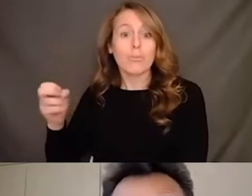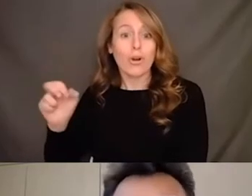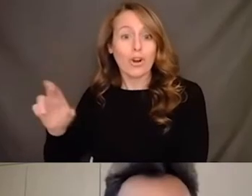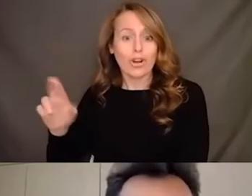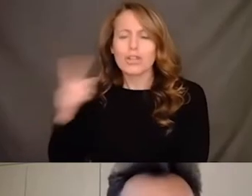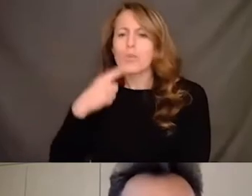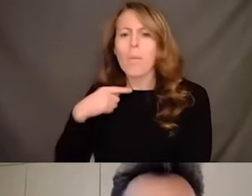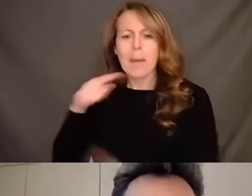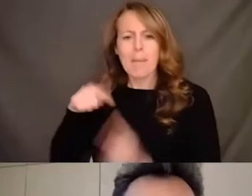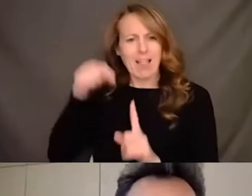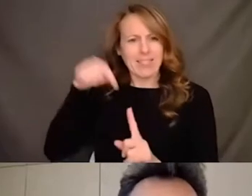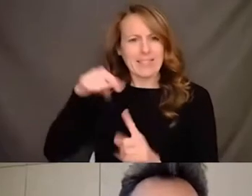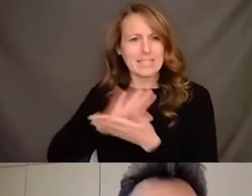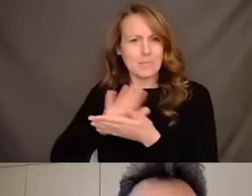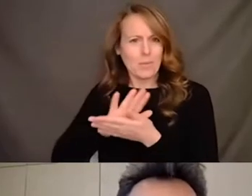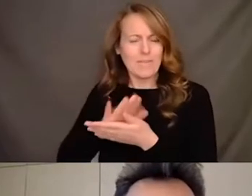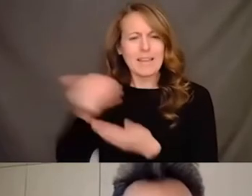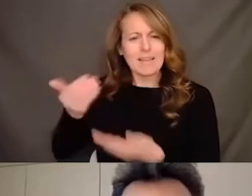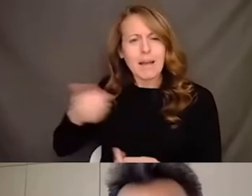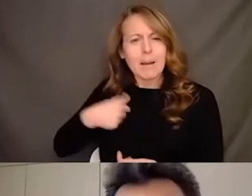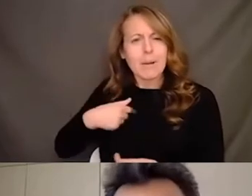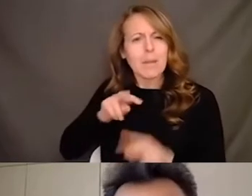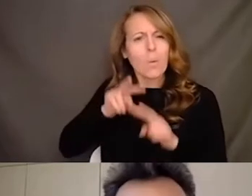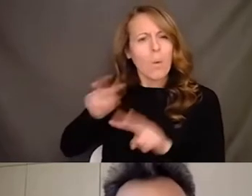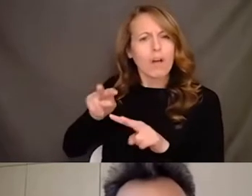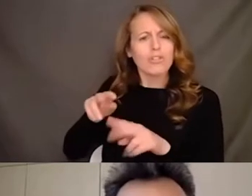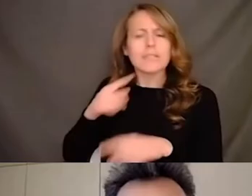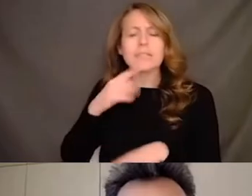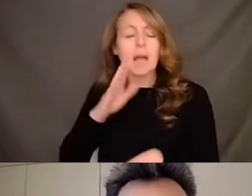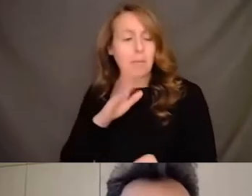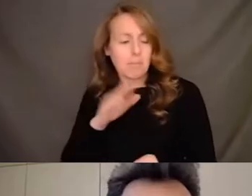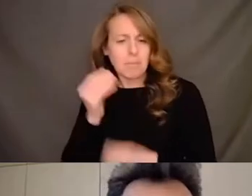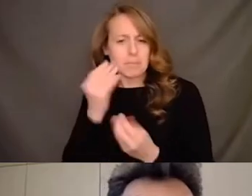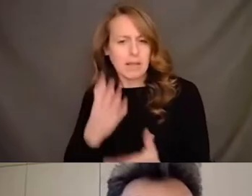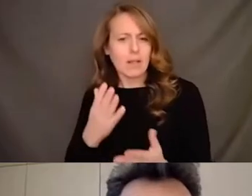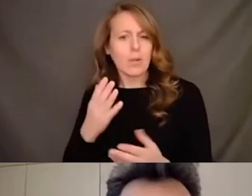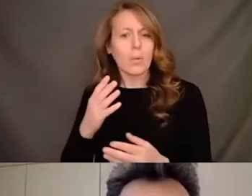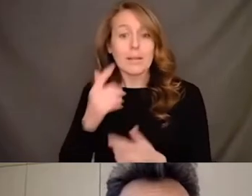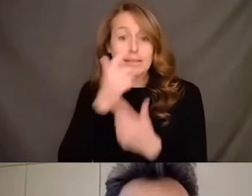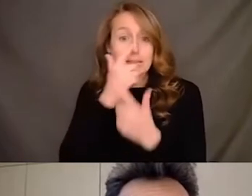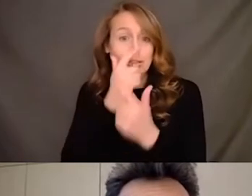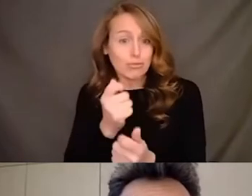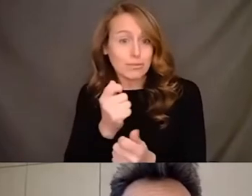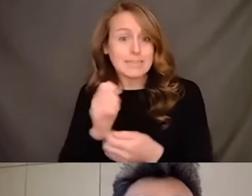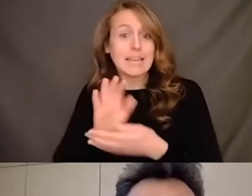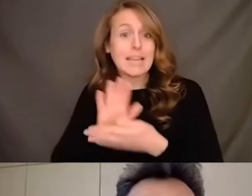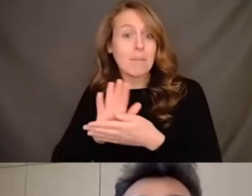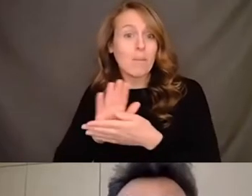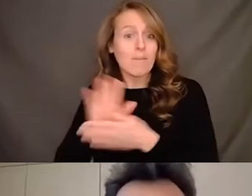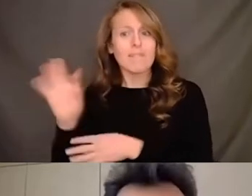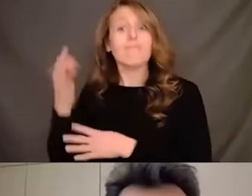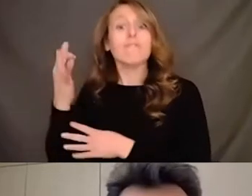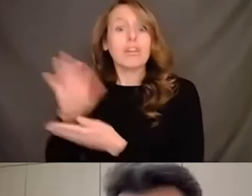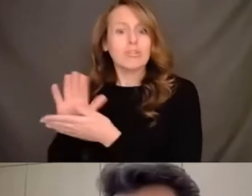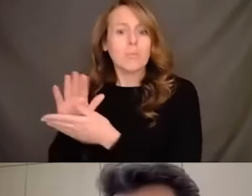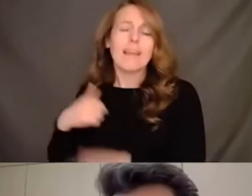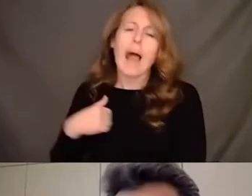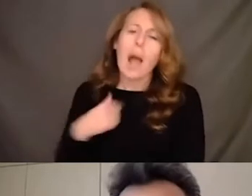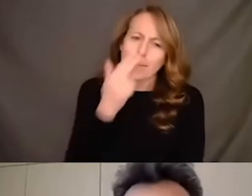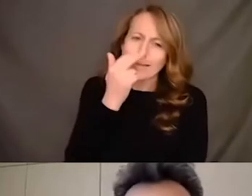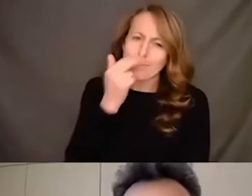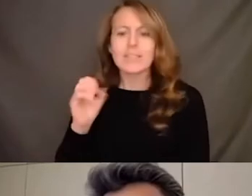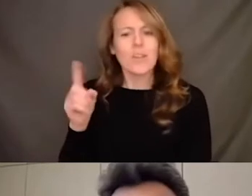probably 4 years ago. And he said, there's a very interesting movie, a French movie, and I'm a comedian, so usually